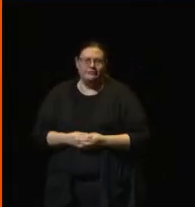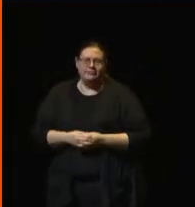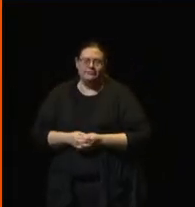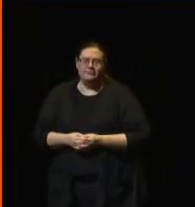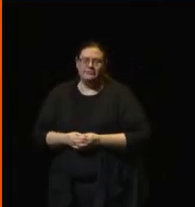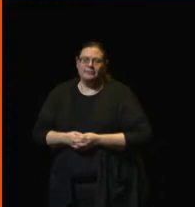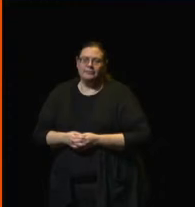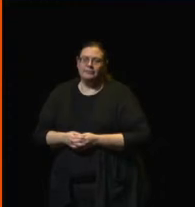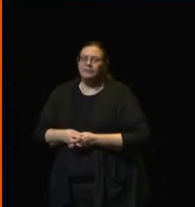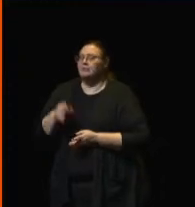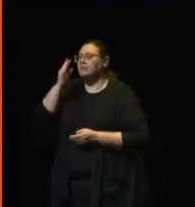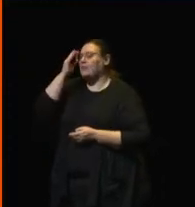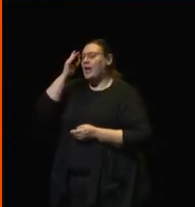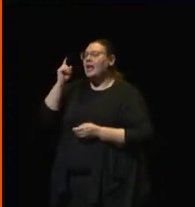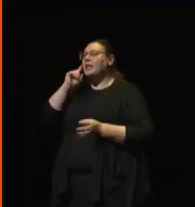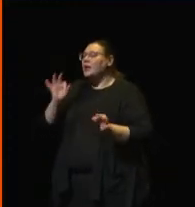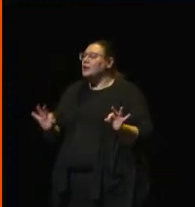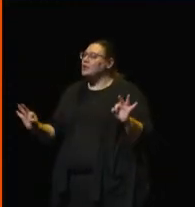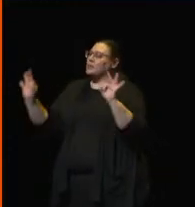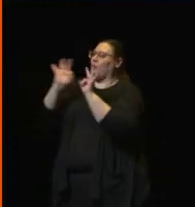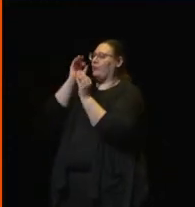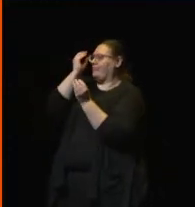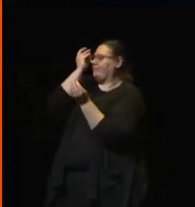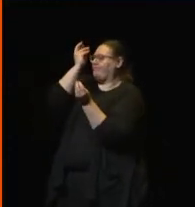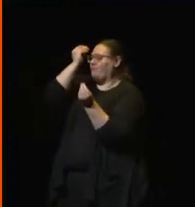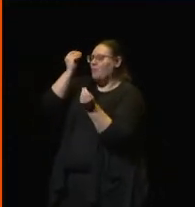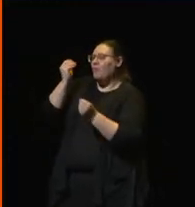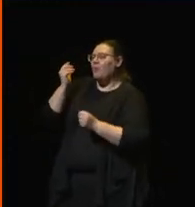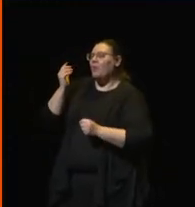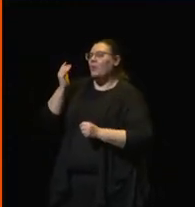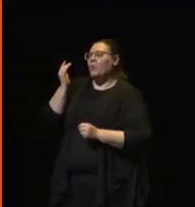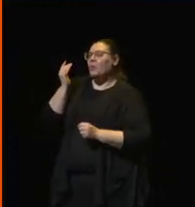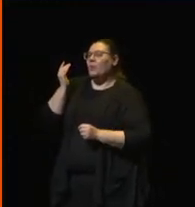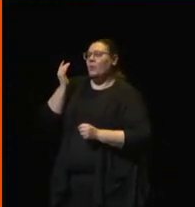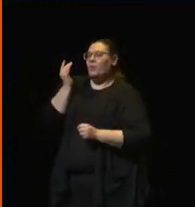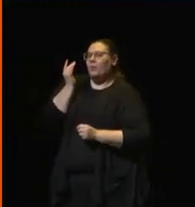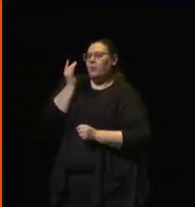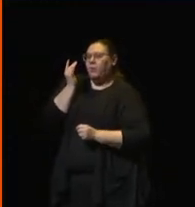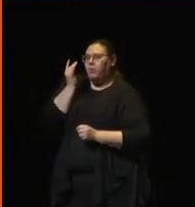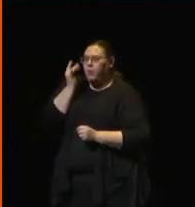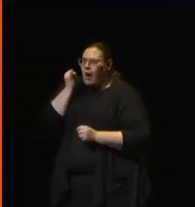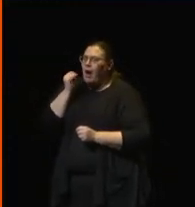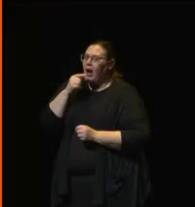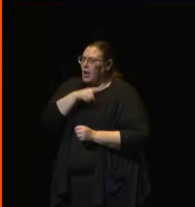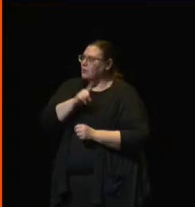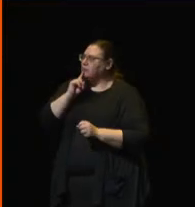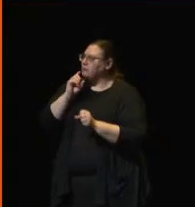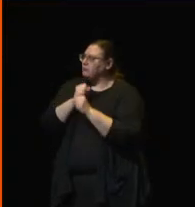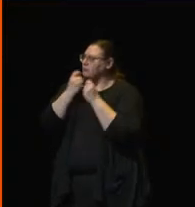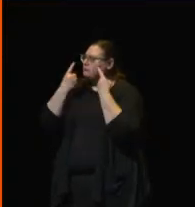And I think it's worth reflecting on why he was so successful,